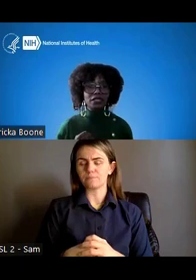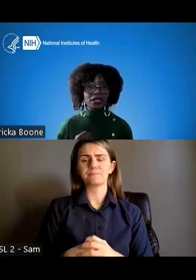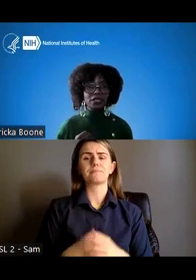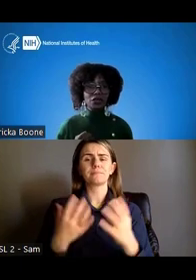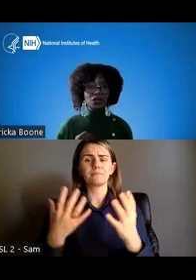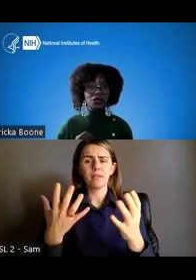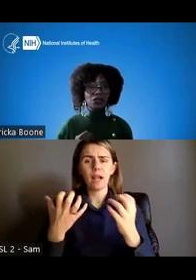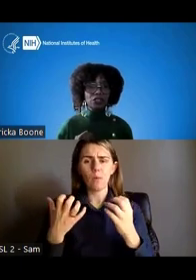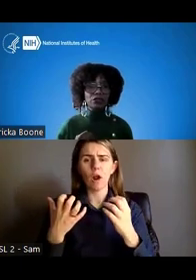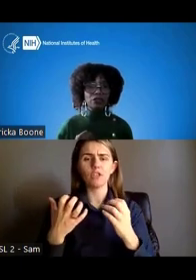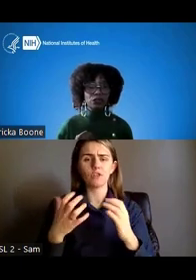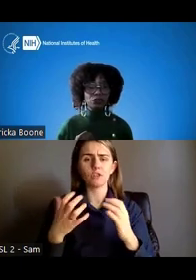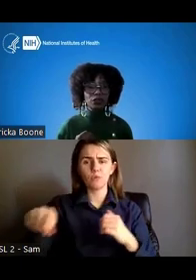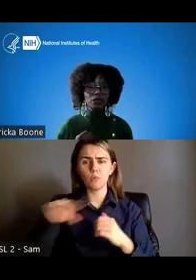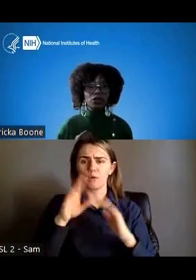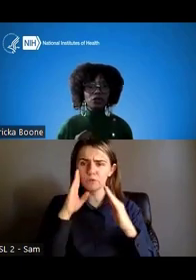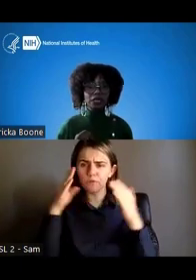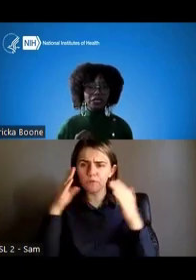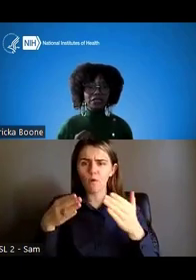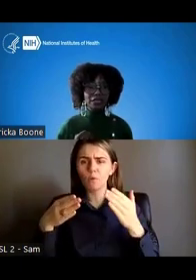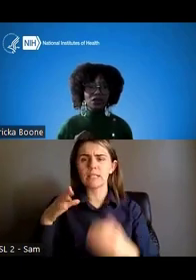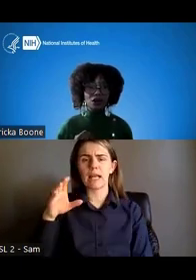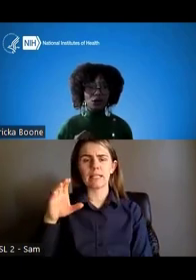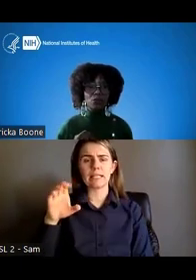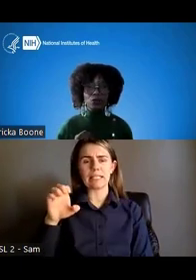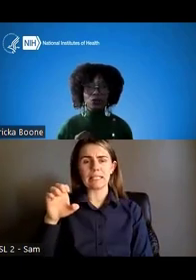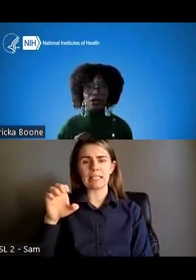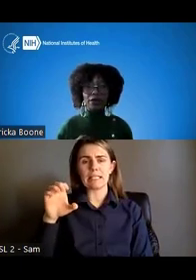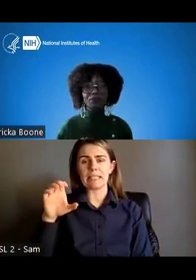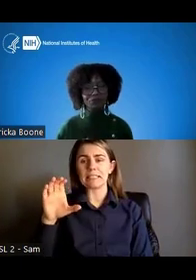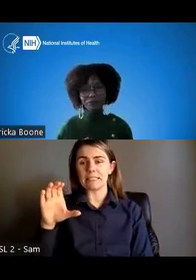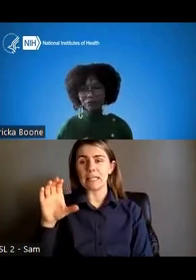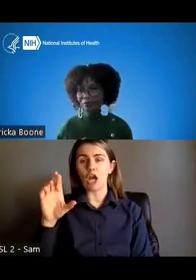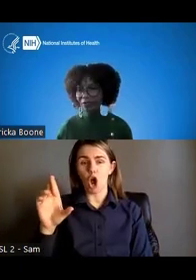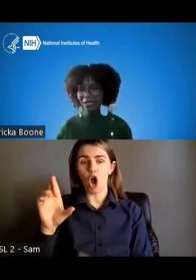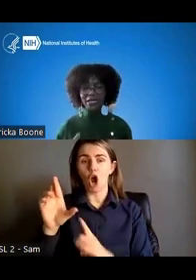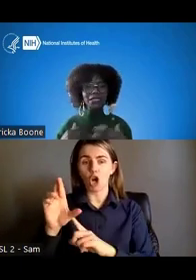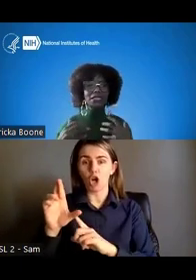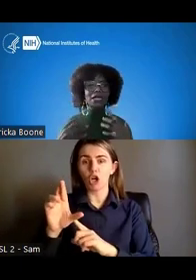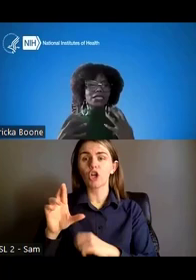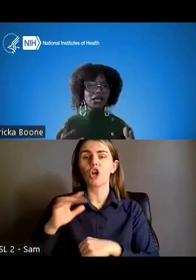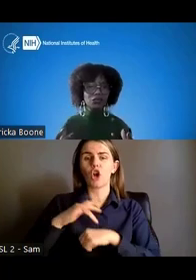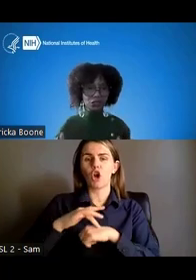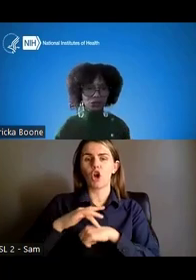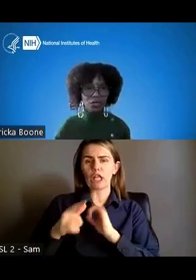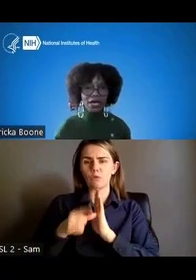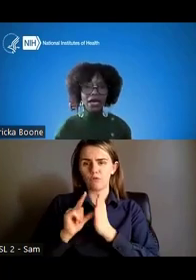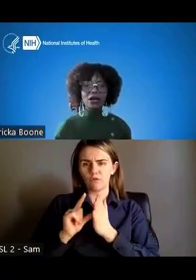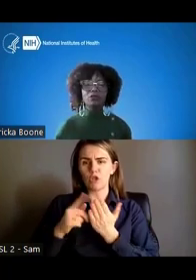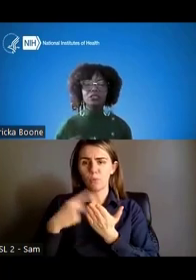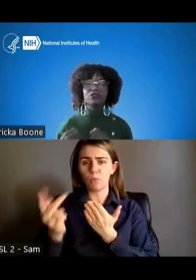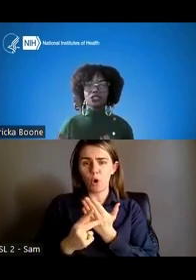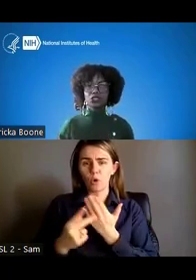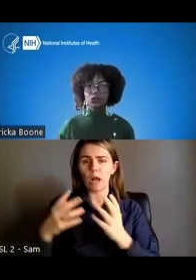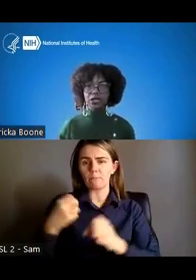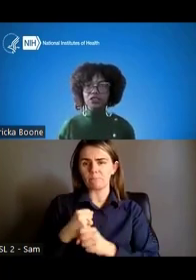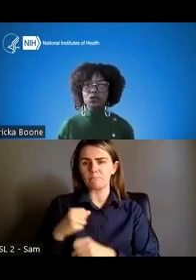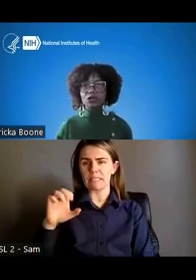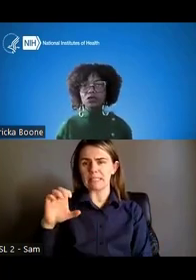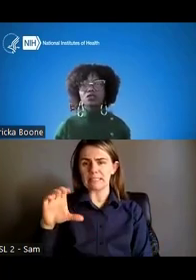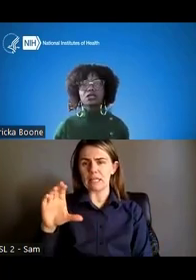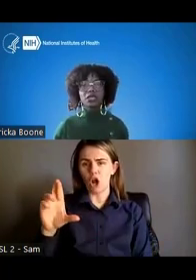the CSR Early Reviewer, or ECR, program. I cannot tell you how